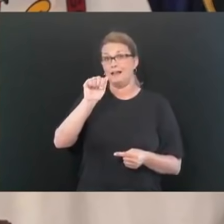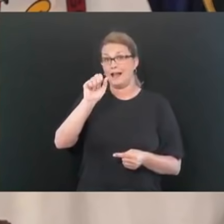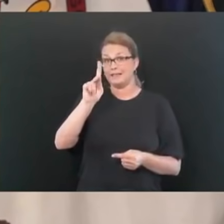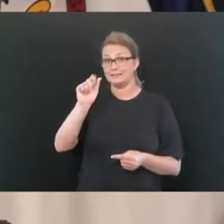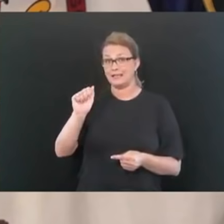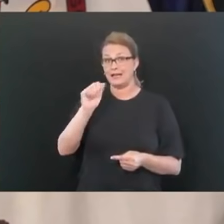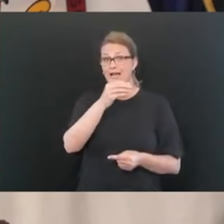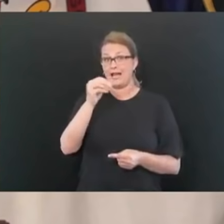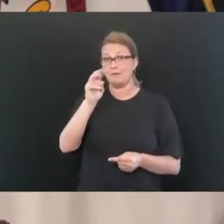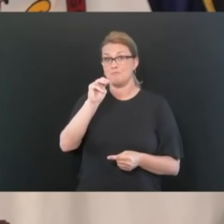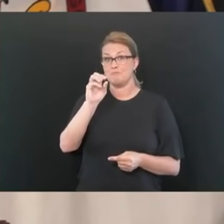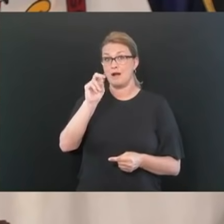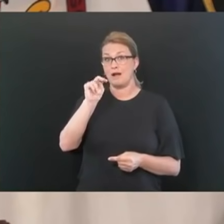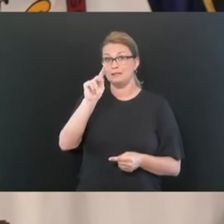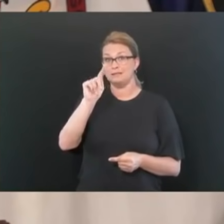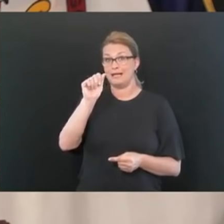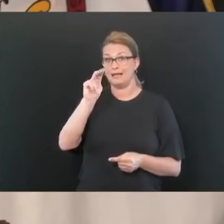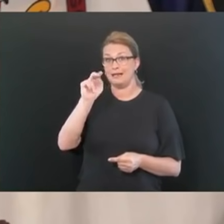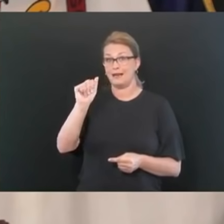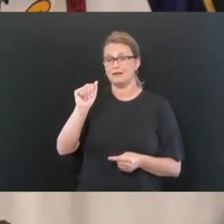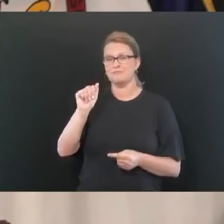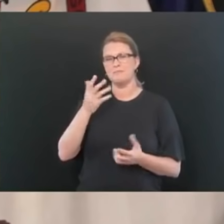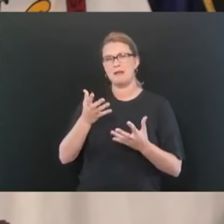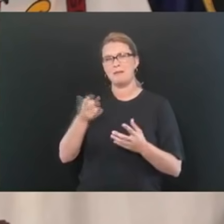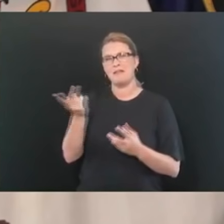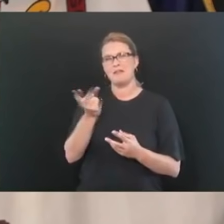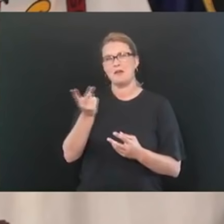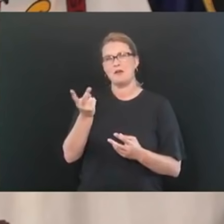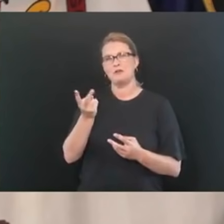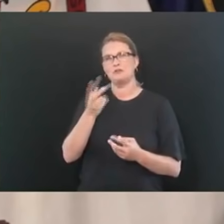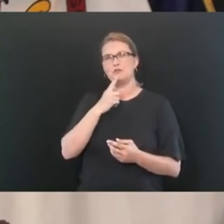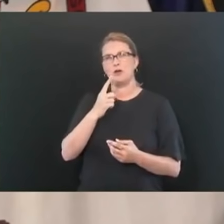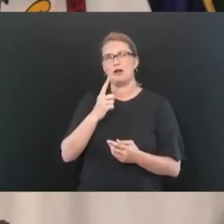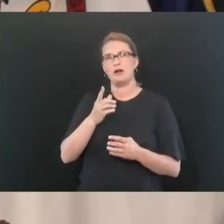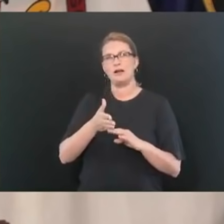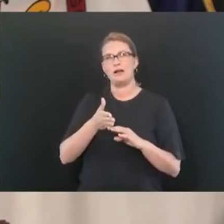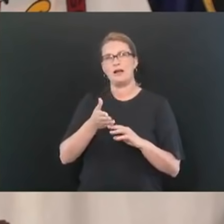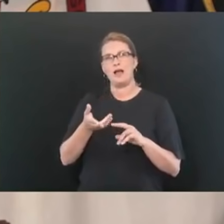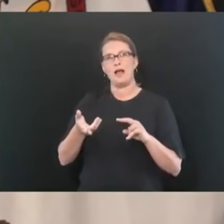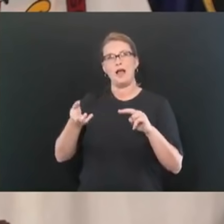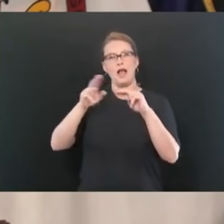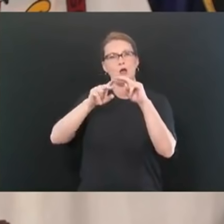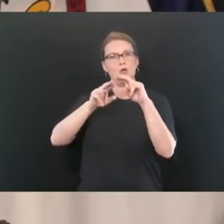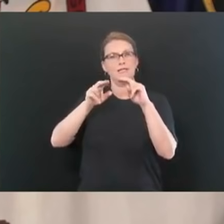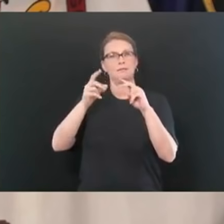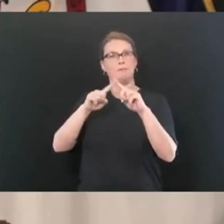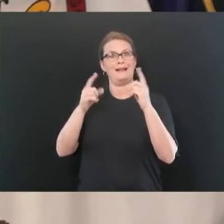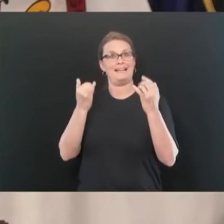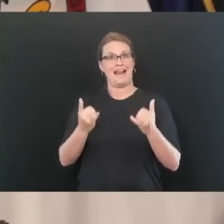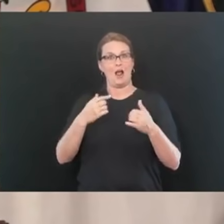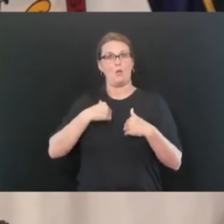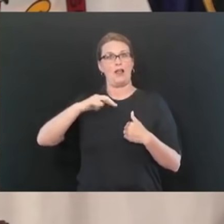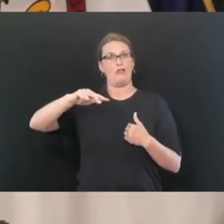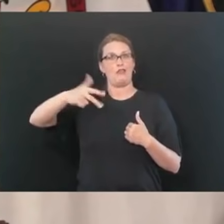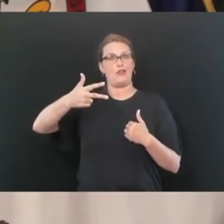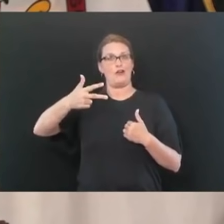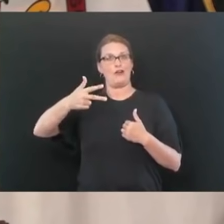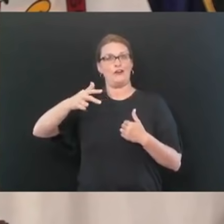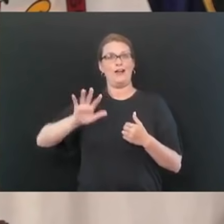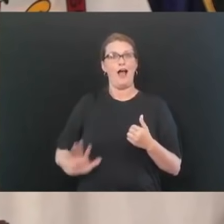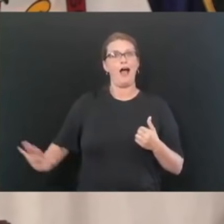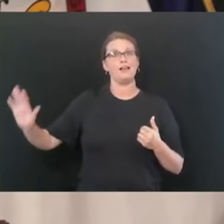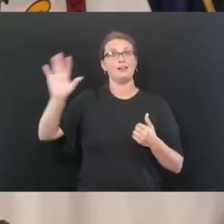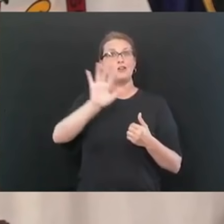better day than we had. Maybe we were the lowest on Saturday, but now we're third in the nation